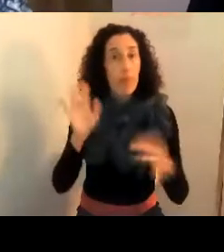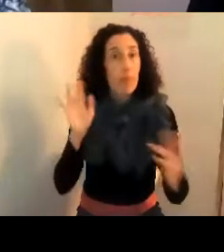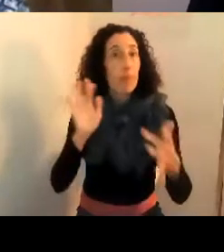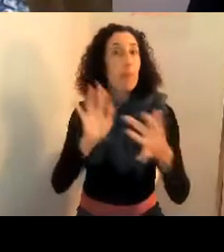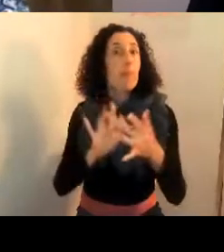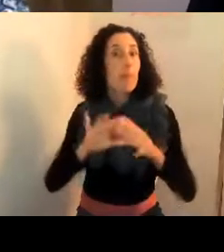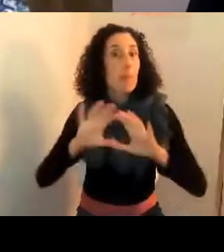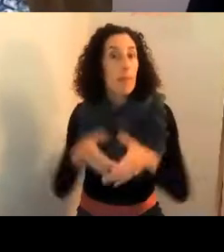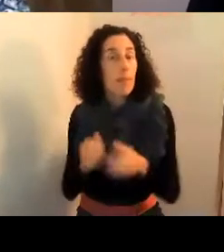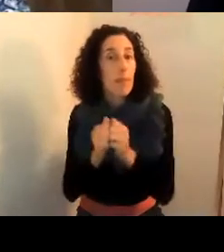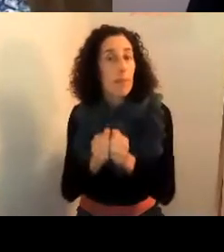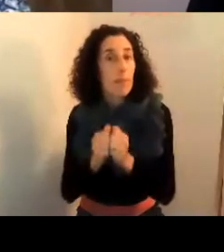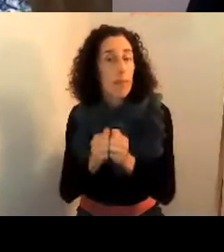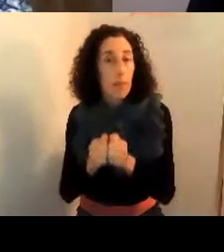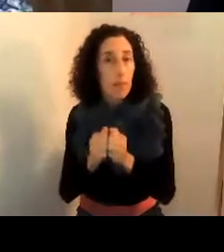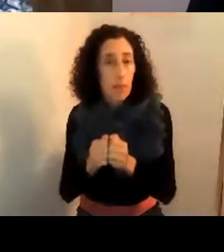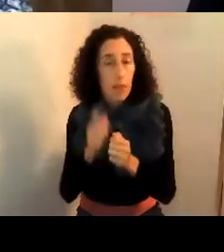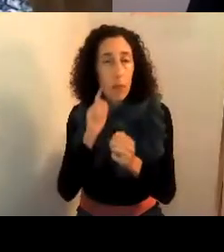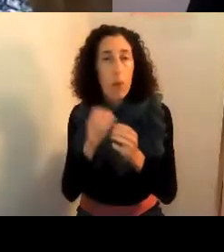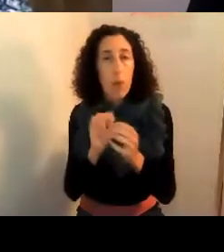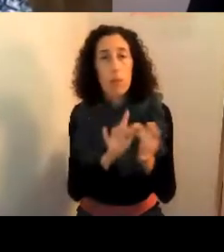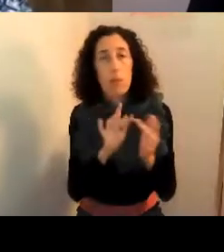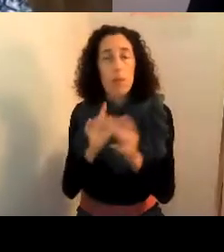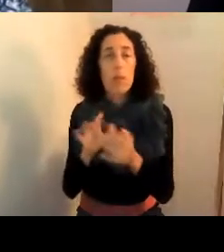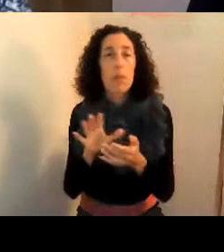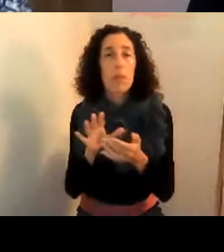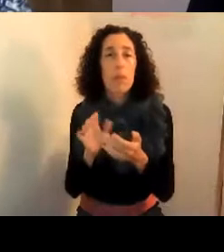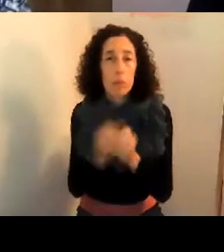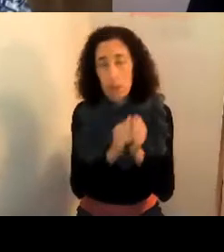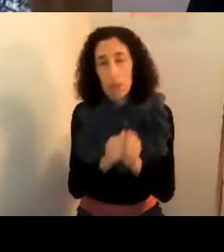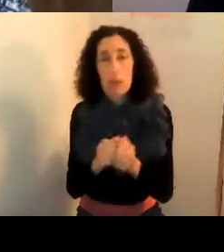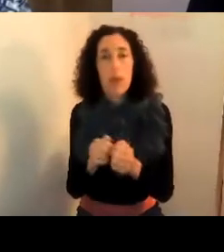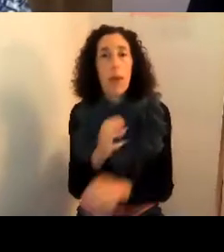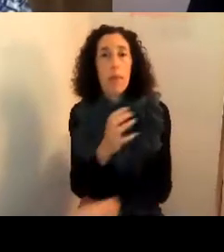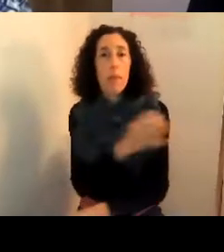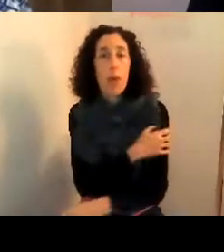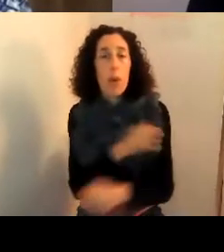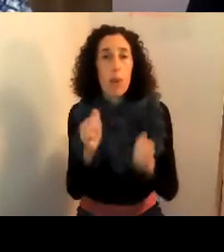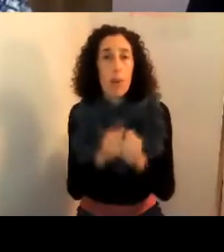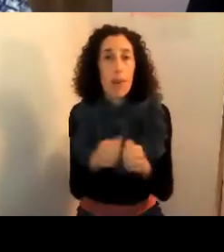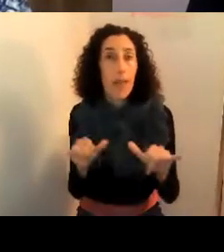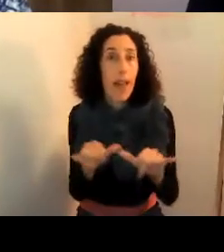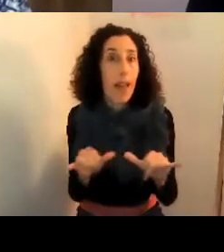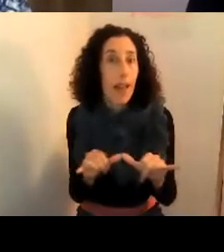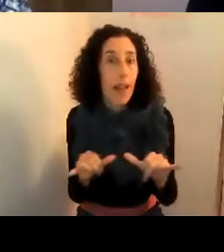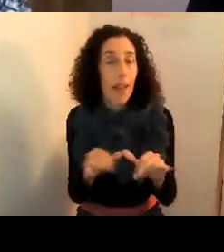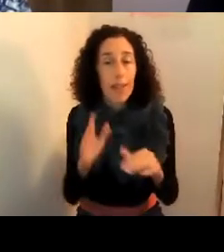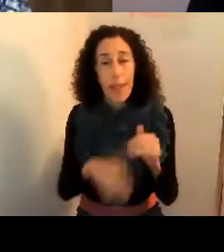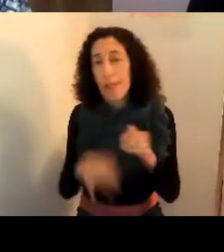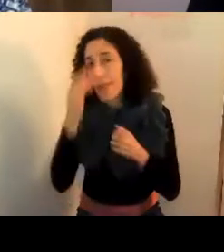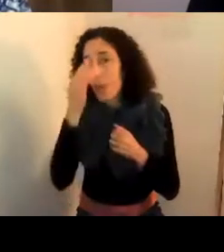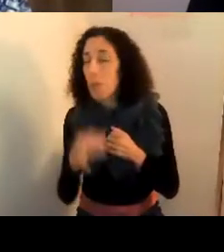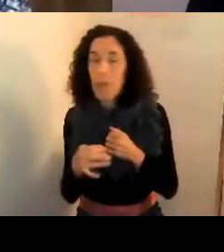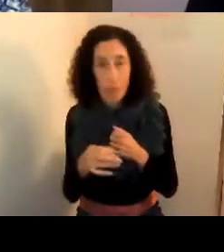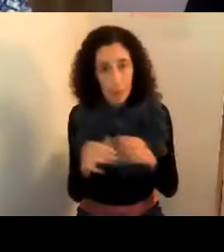But I think also groups are recognizing there is power in numbers and there is power when we work together.